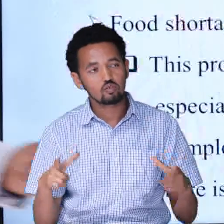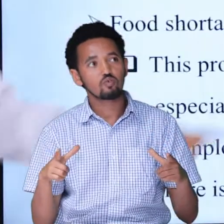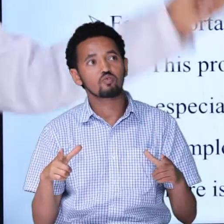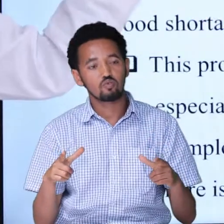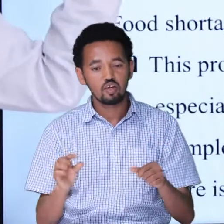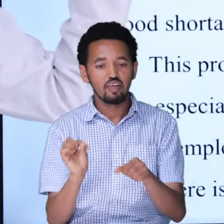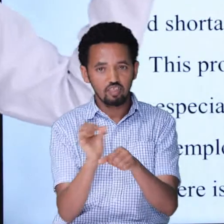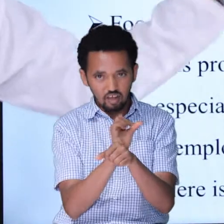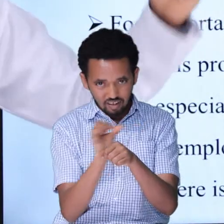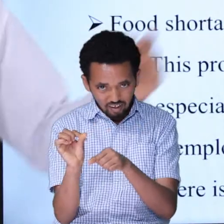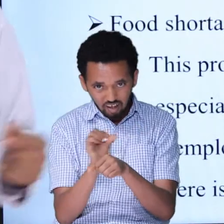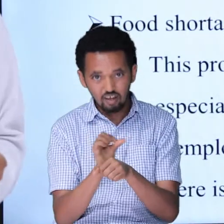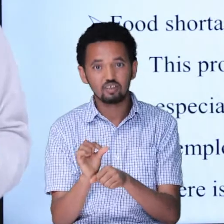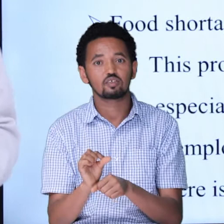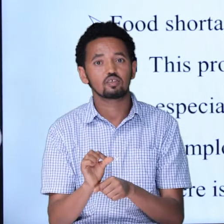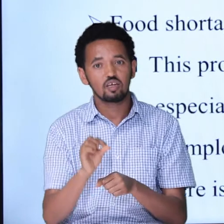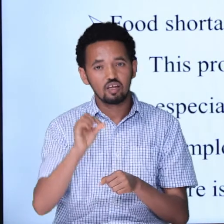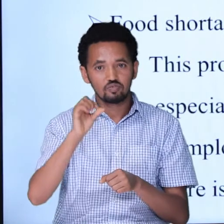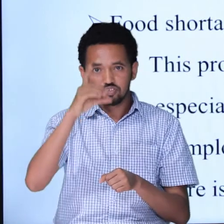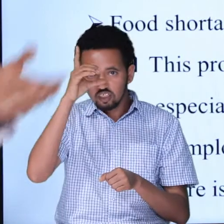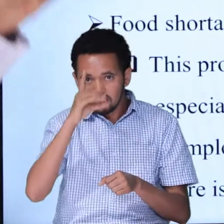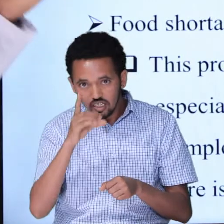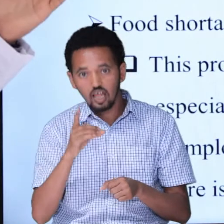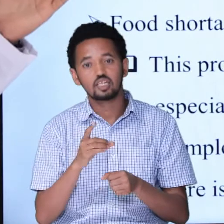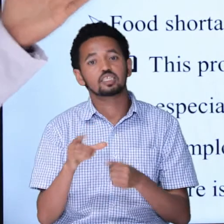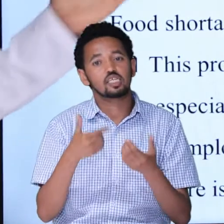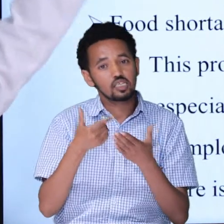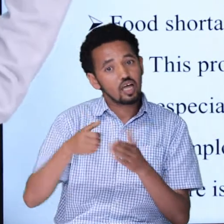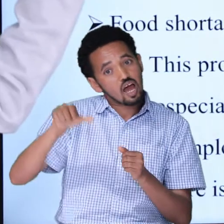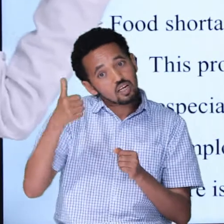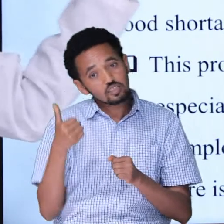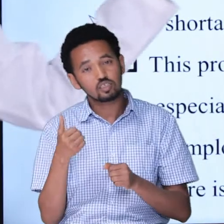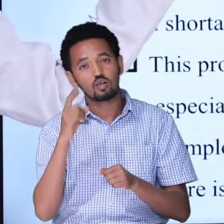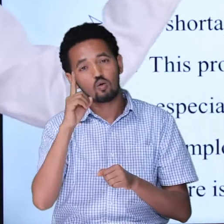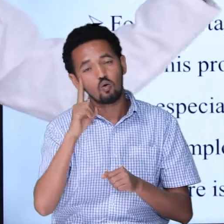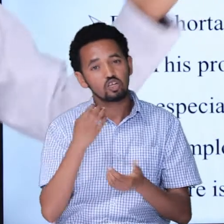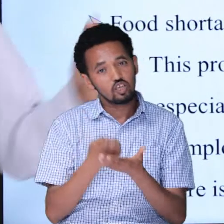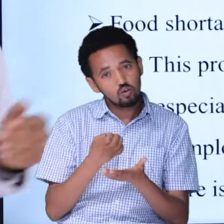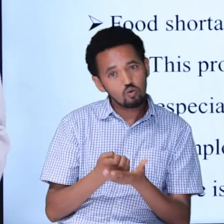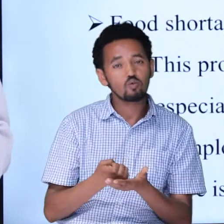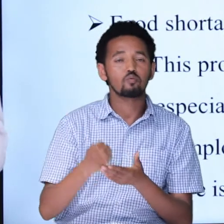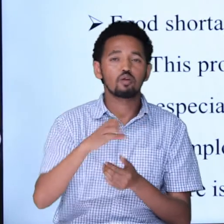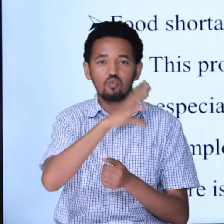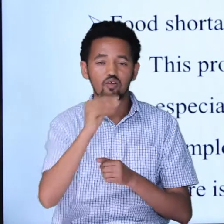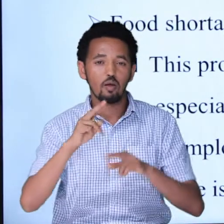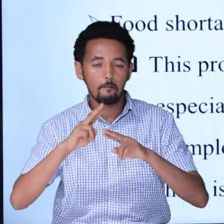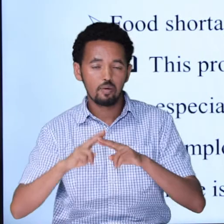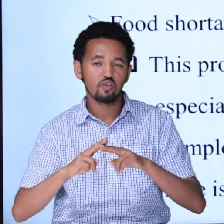skills that are necessary to develop resources. On the other hand, the economy of Africa is based